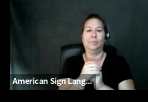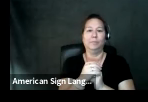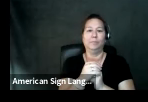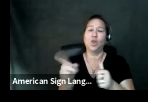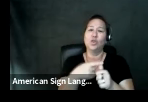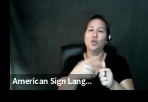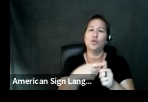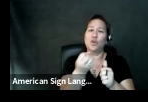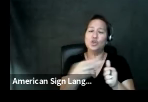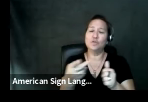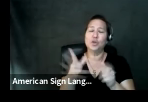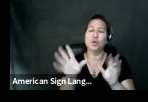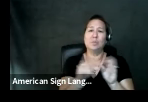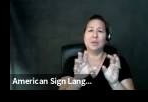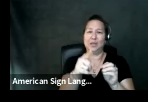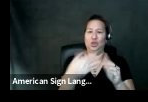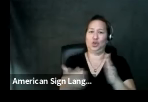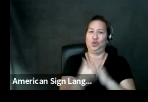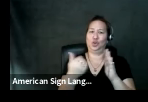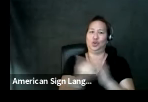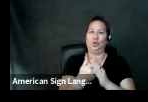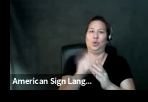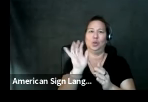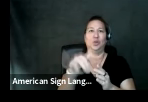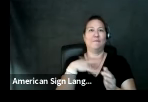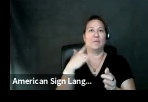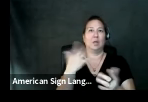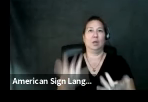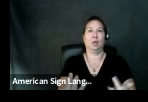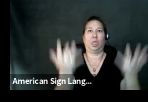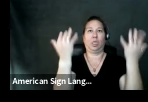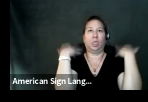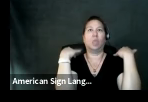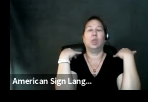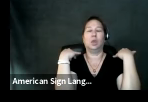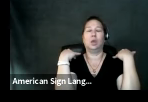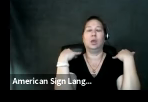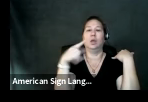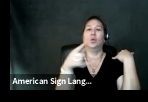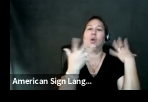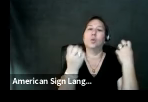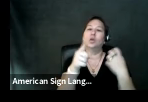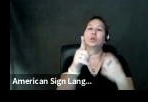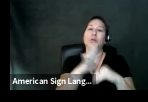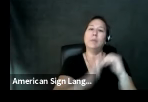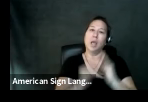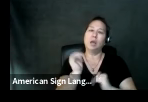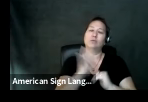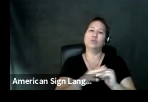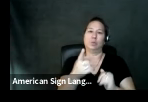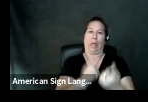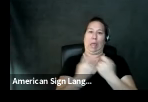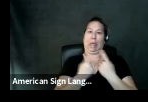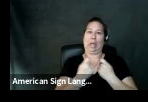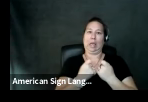if you're new to the IEP process, it can be a lot of information to process. So we just want you to feel comfortable asking questions, so you